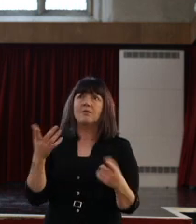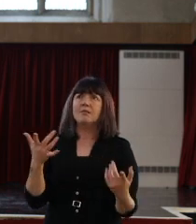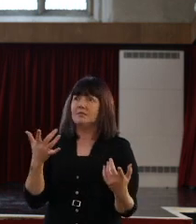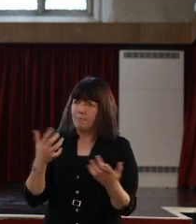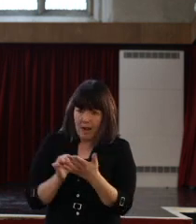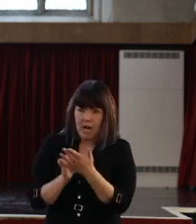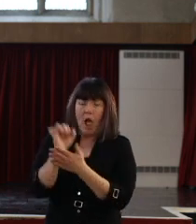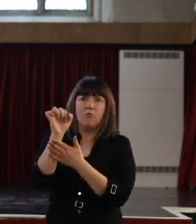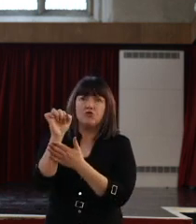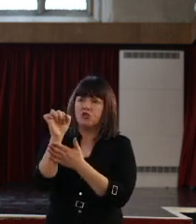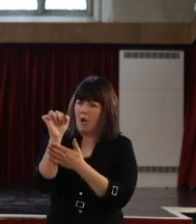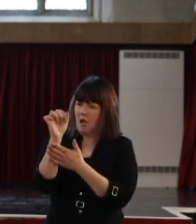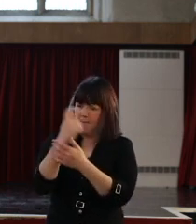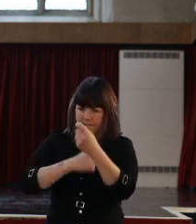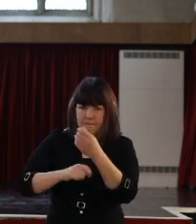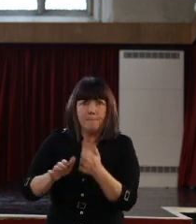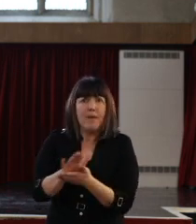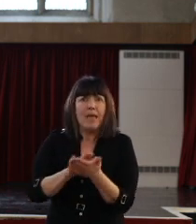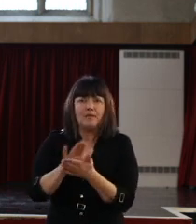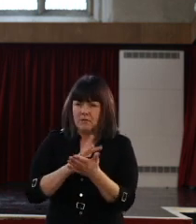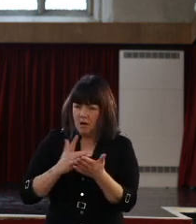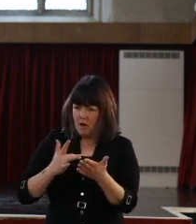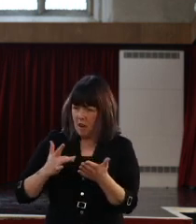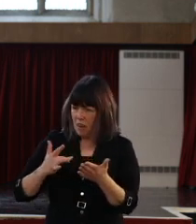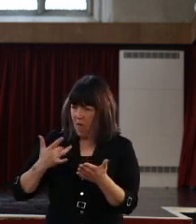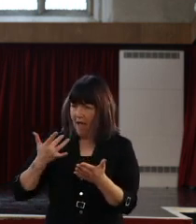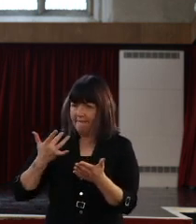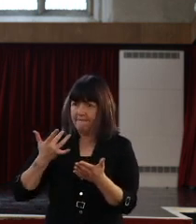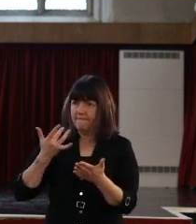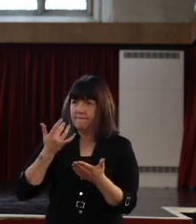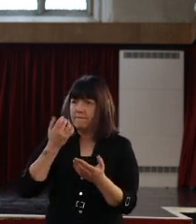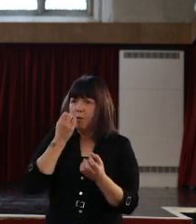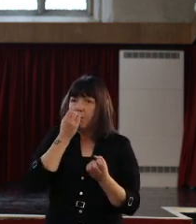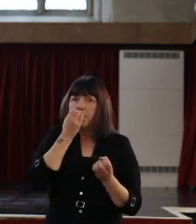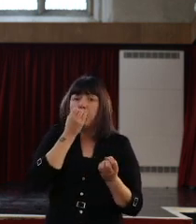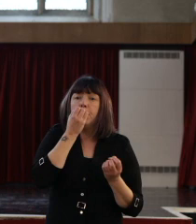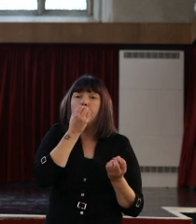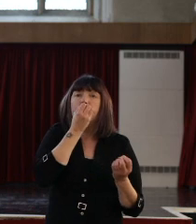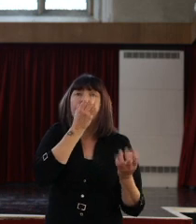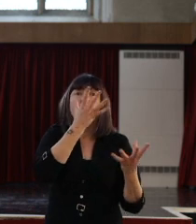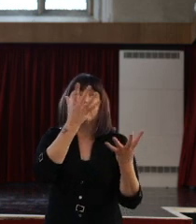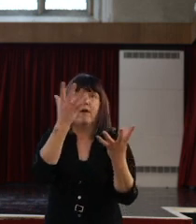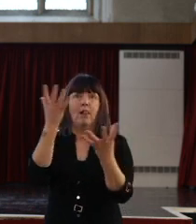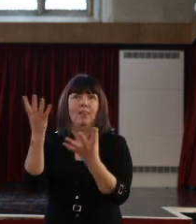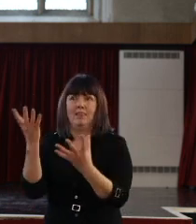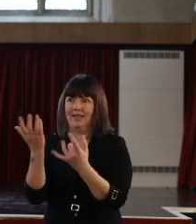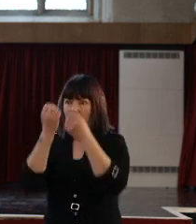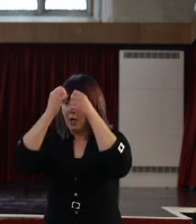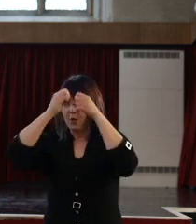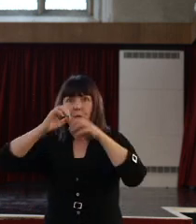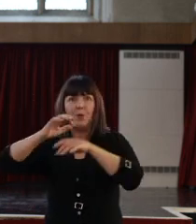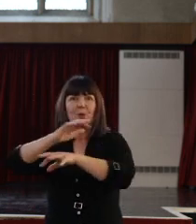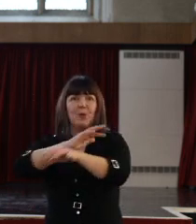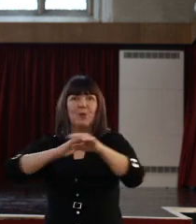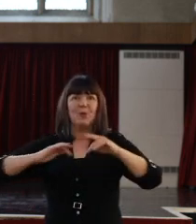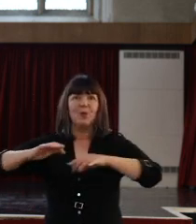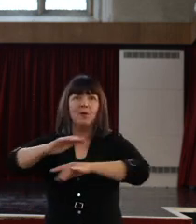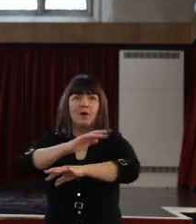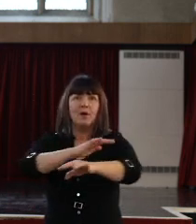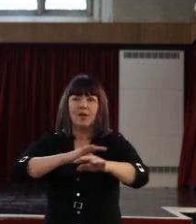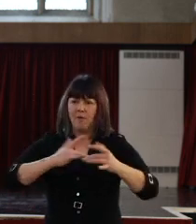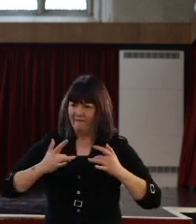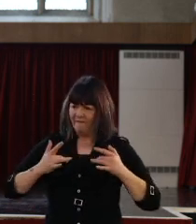it bright. It makes it dazzling. It puts a technicolor sheen on all our existence. It takes us out of